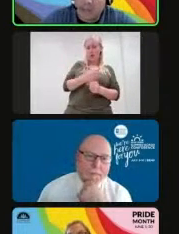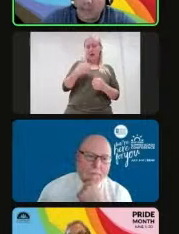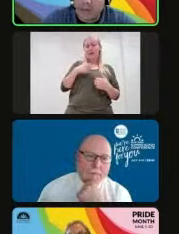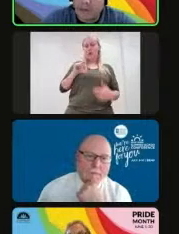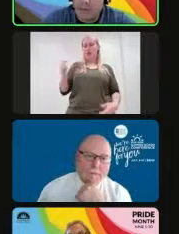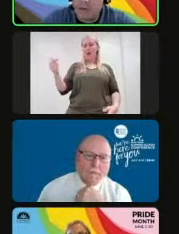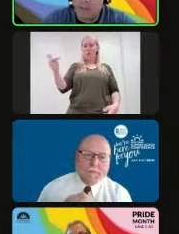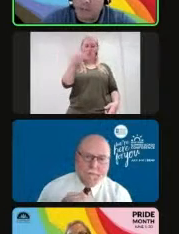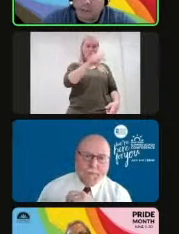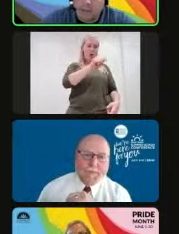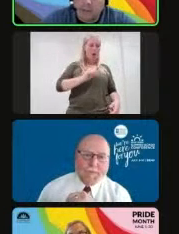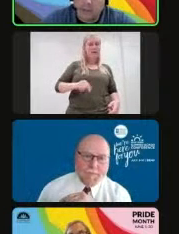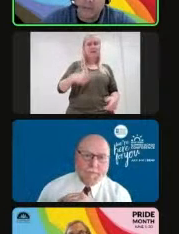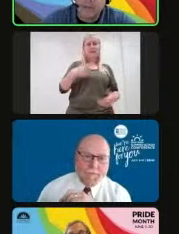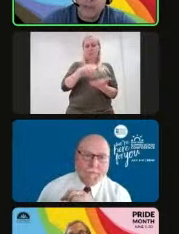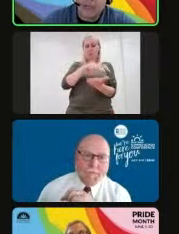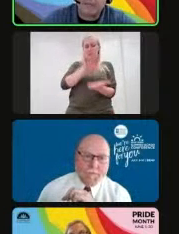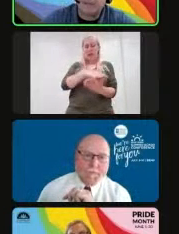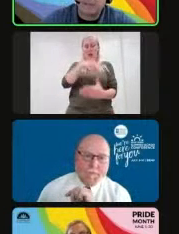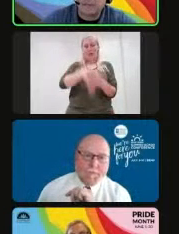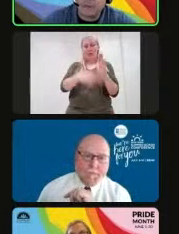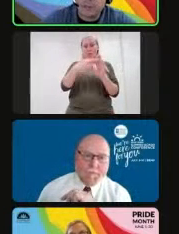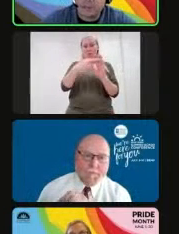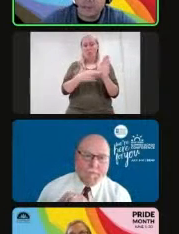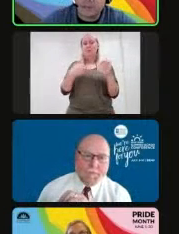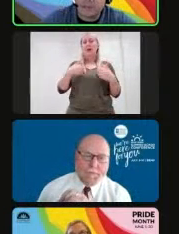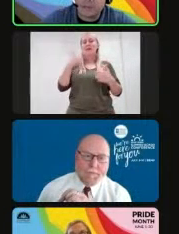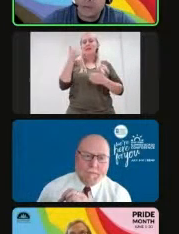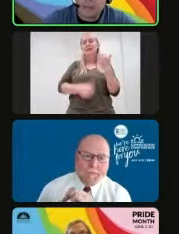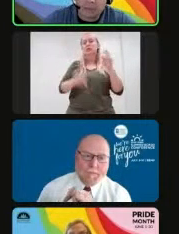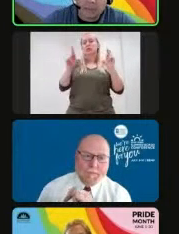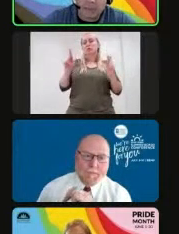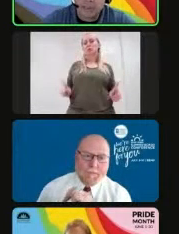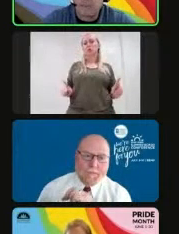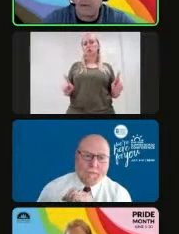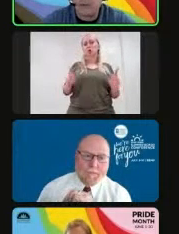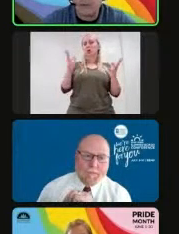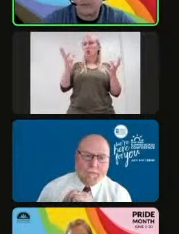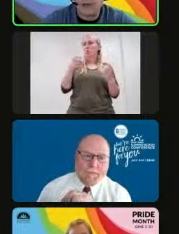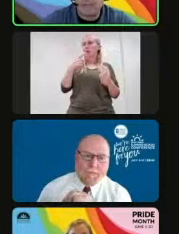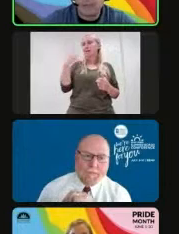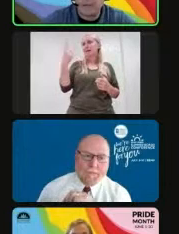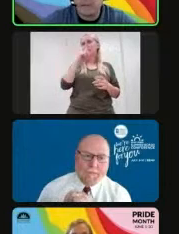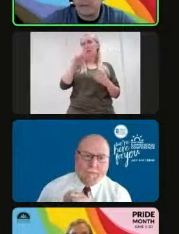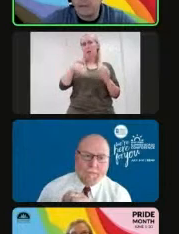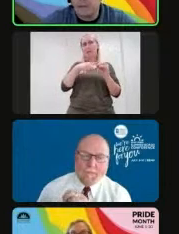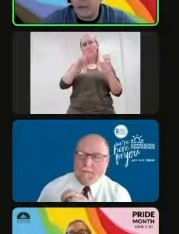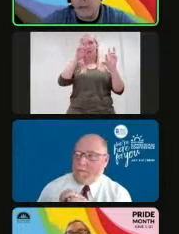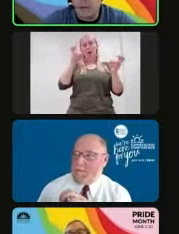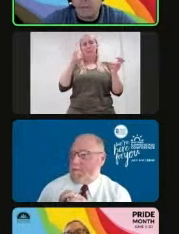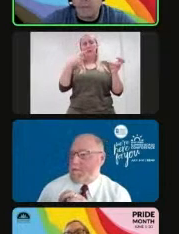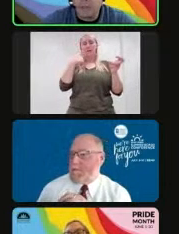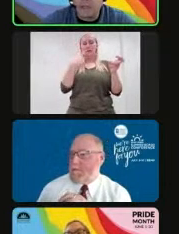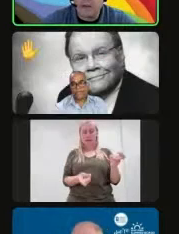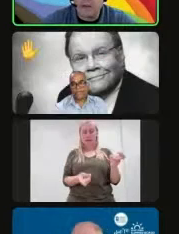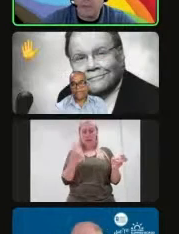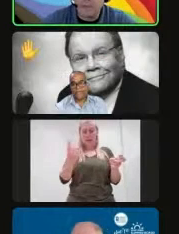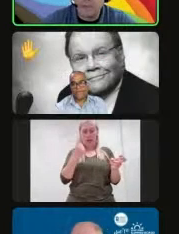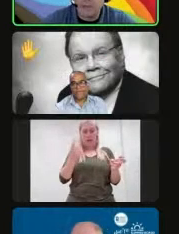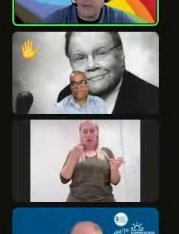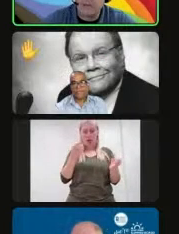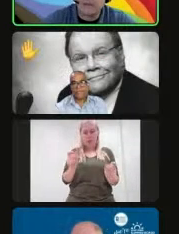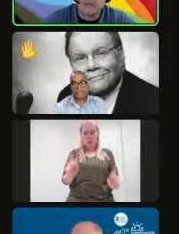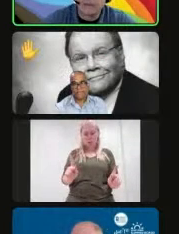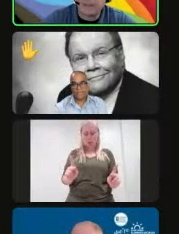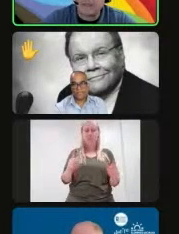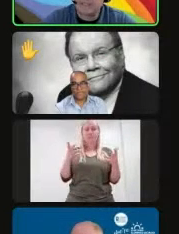as stated in Robert's rules, have each individual that wants to say something about the topic, they get an